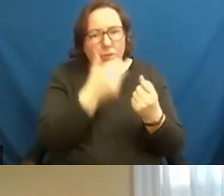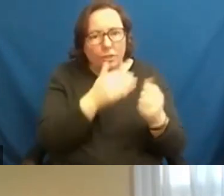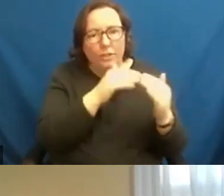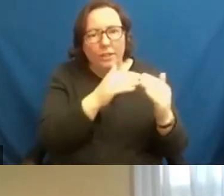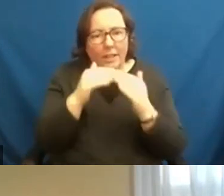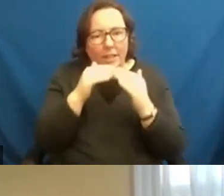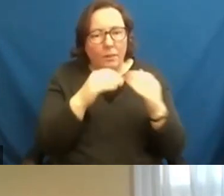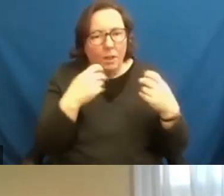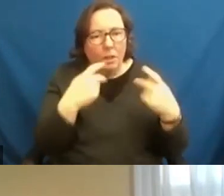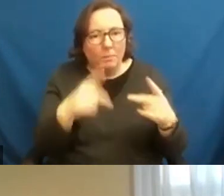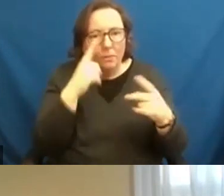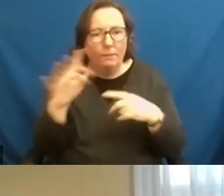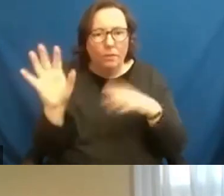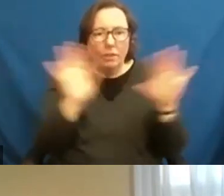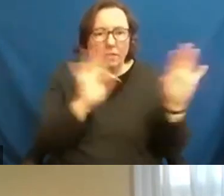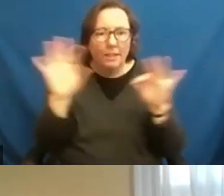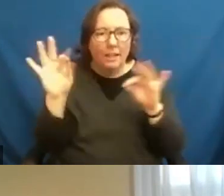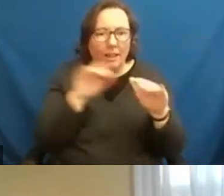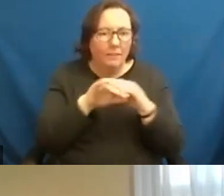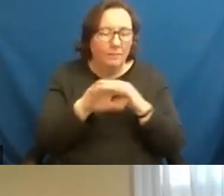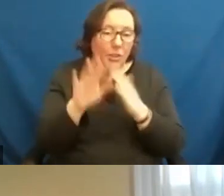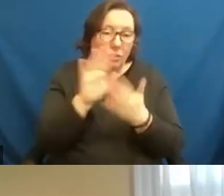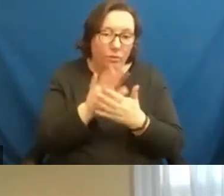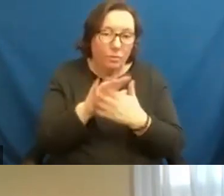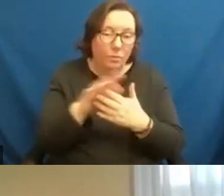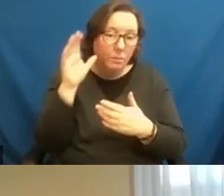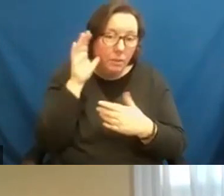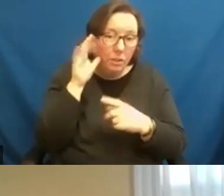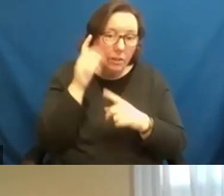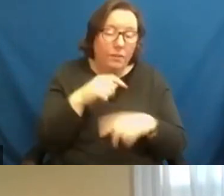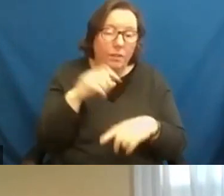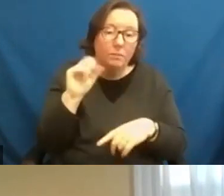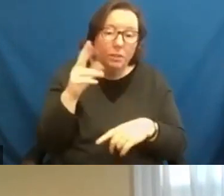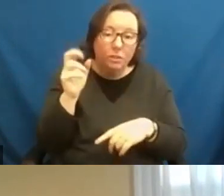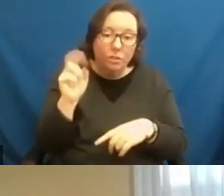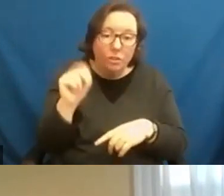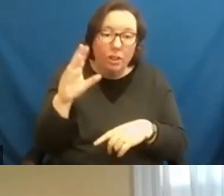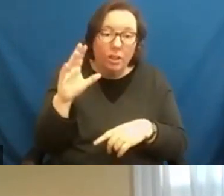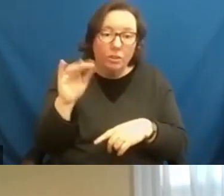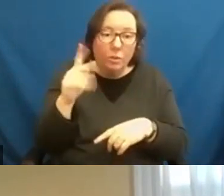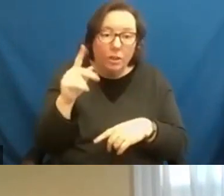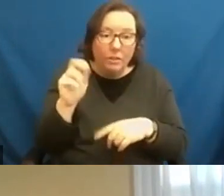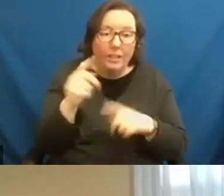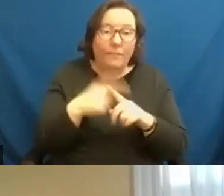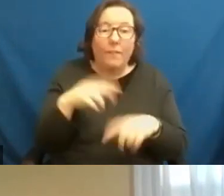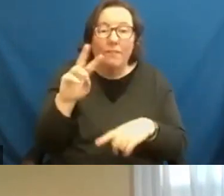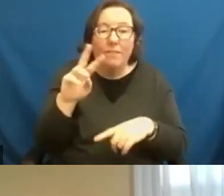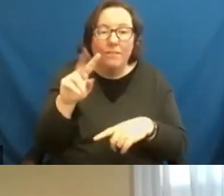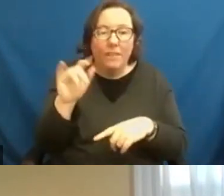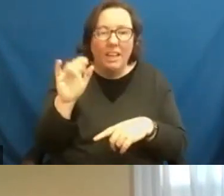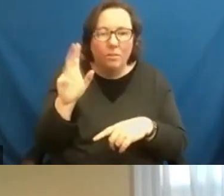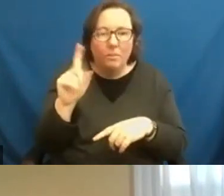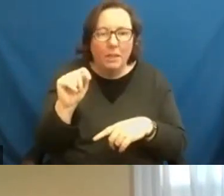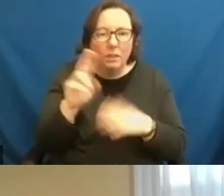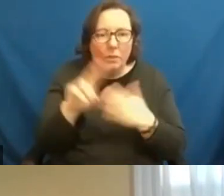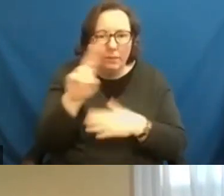admission schools. As a group, as a task force, we've heard from Sean Corcoran of Vanderbilt University to lay out a number of